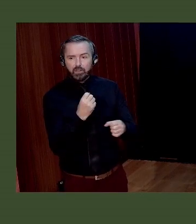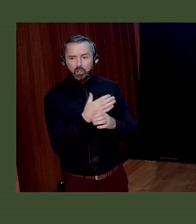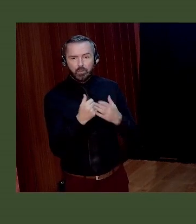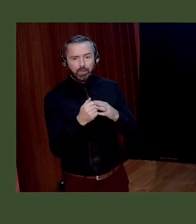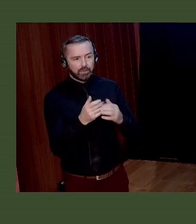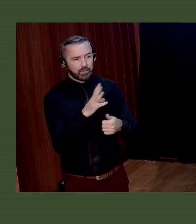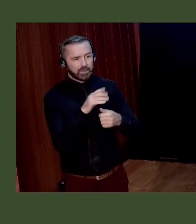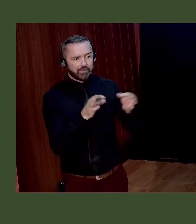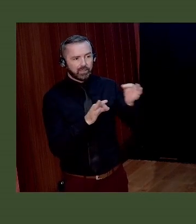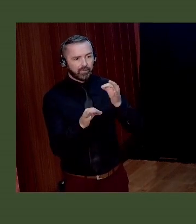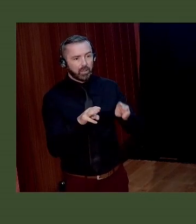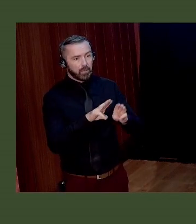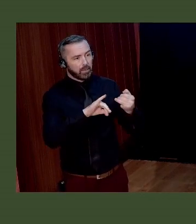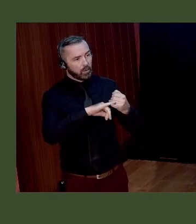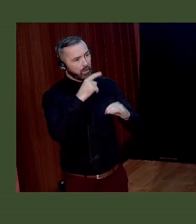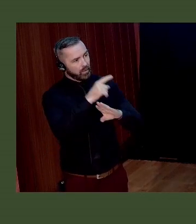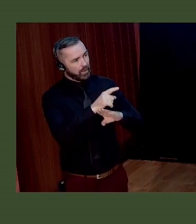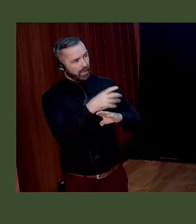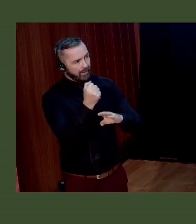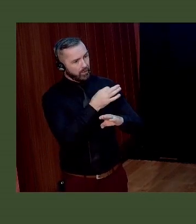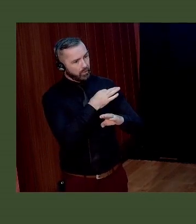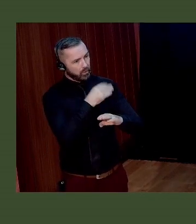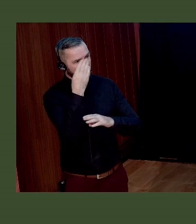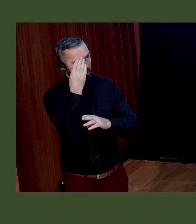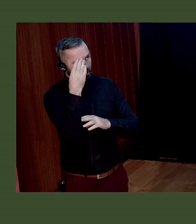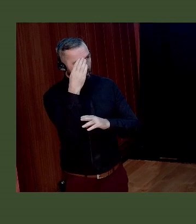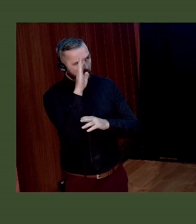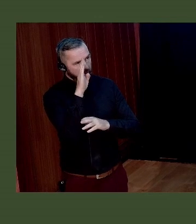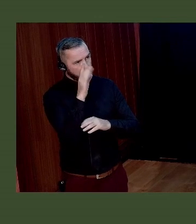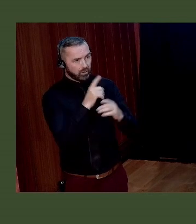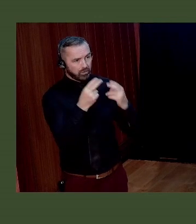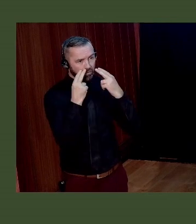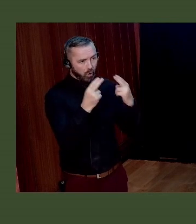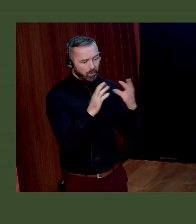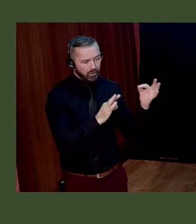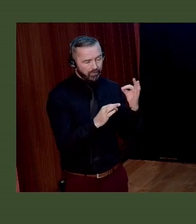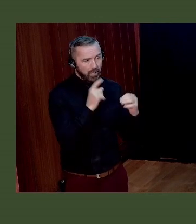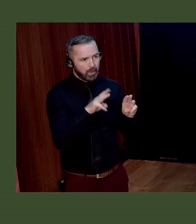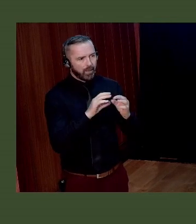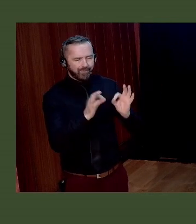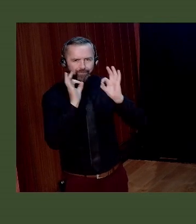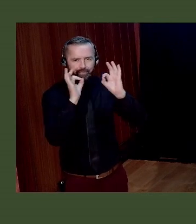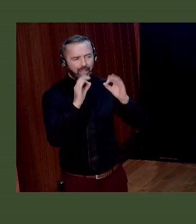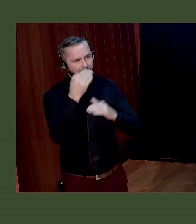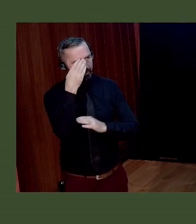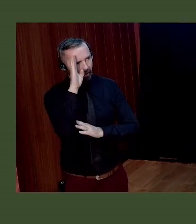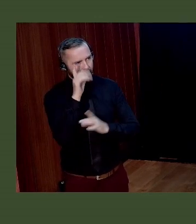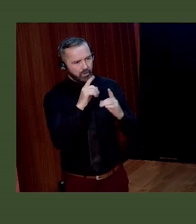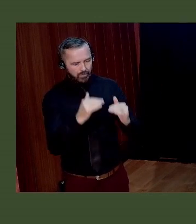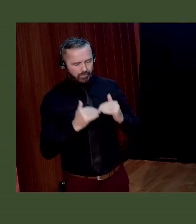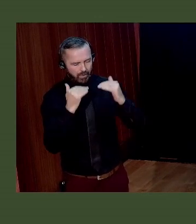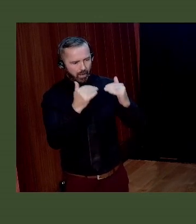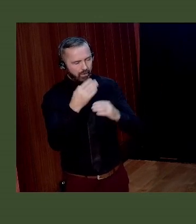certs. So the people up there who didn't have Irish, have very good Irish, they did the ordinary certificate, and the people who had excellent Irish, they did